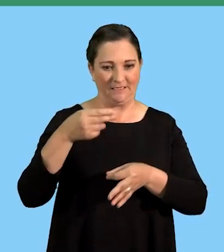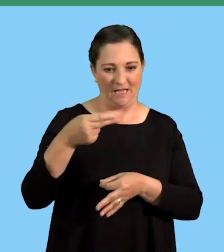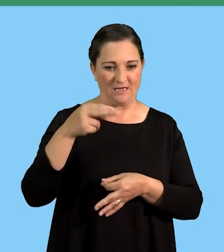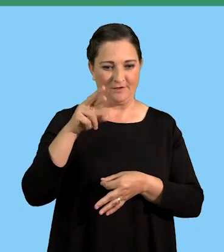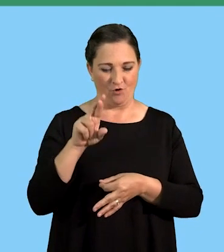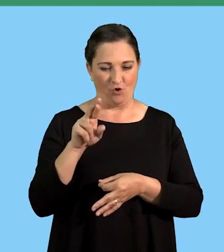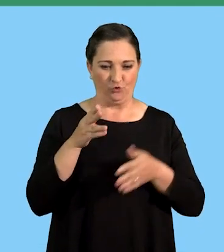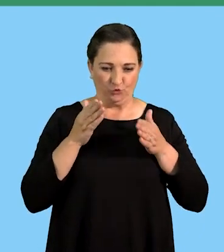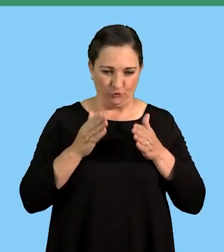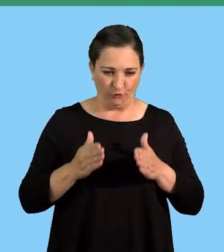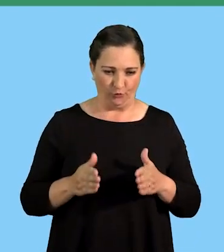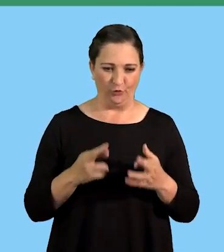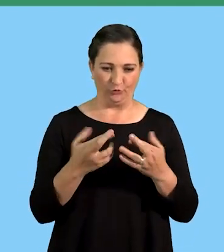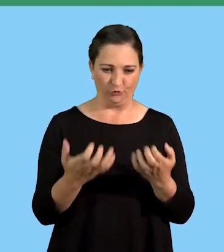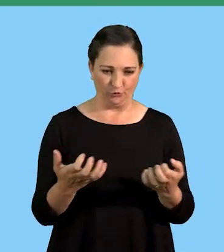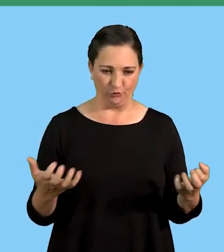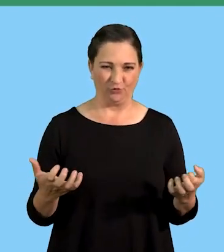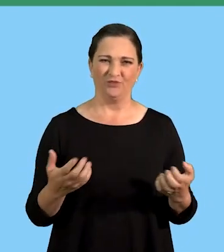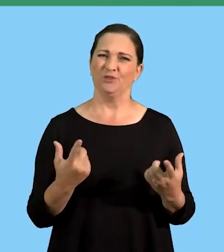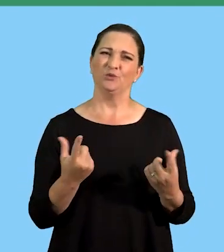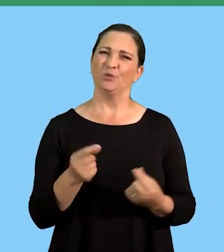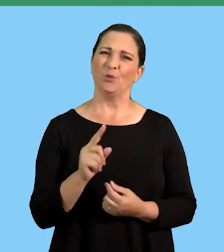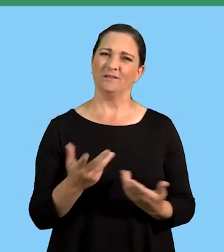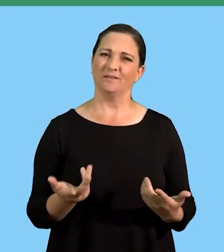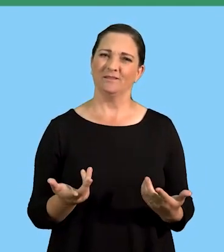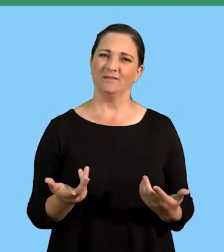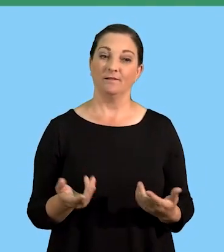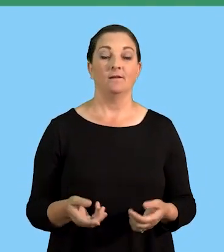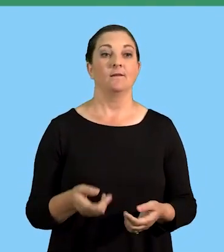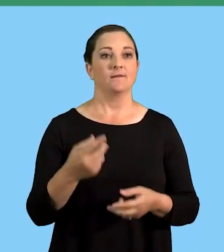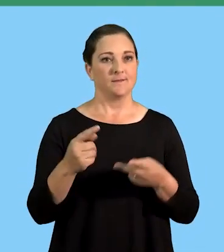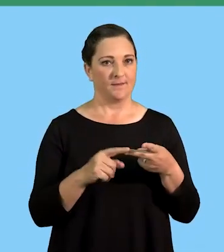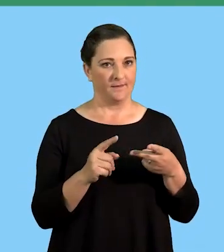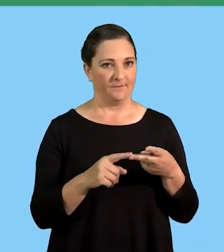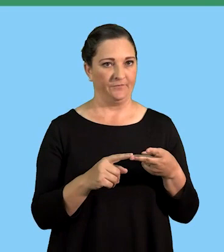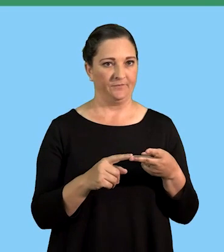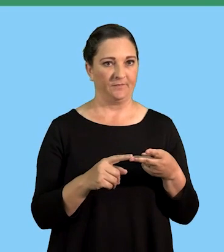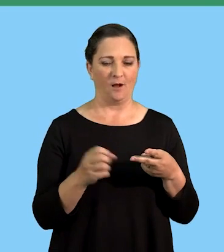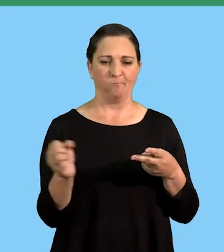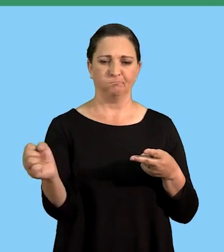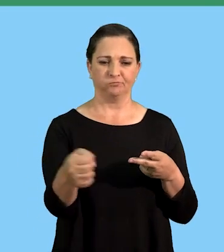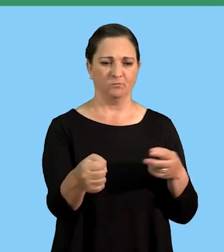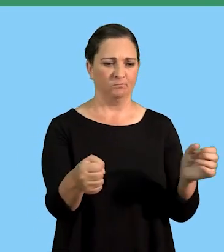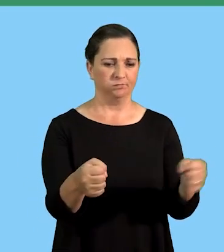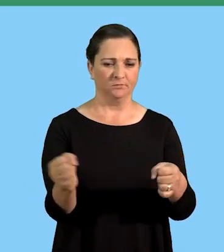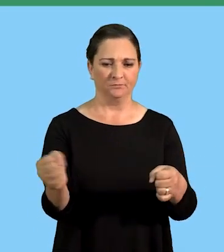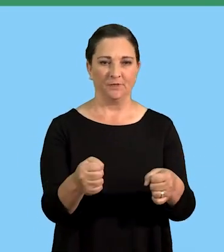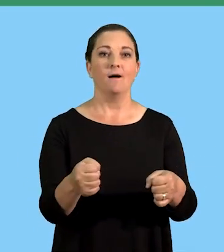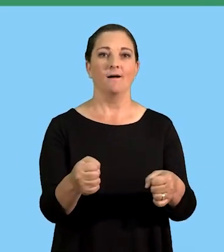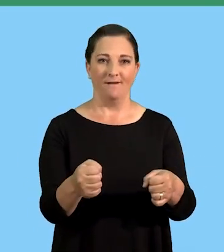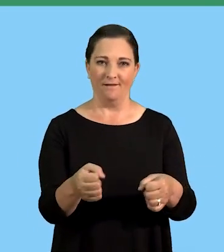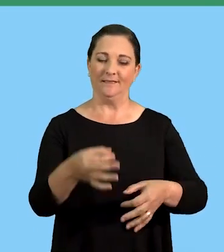resources function. You must then also be able to explain the recruitment process.